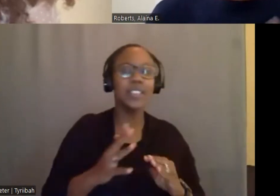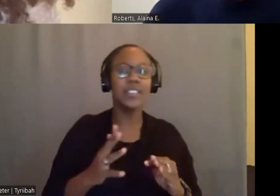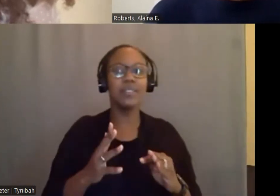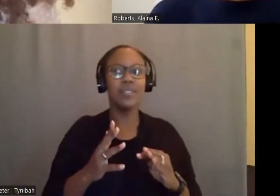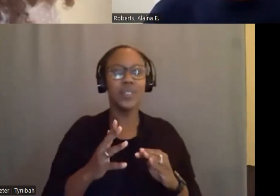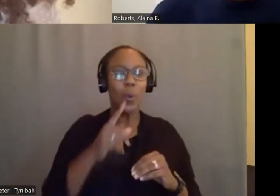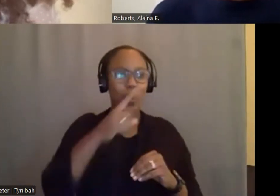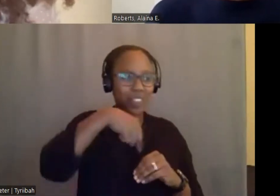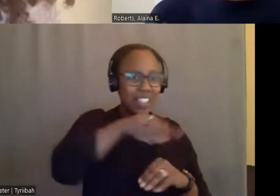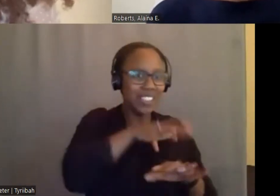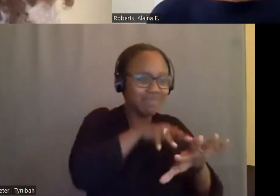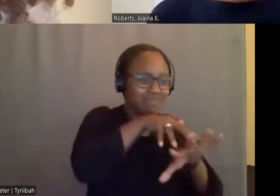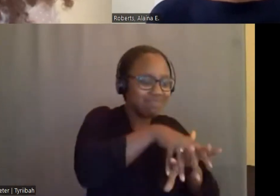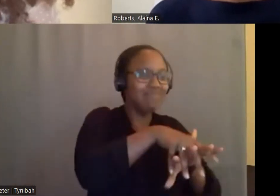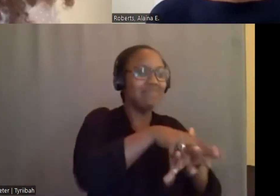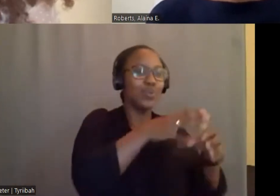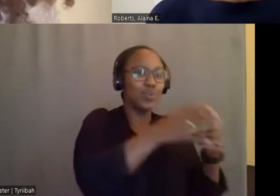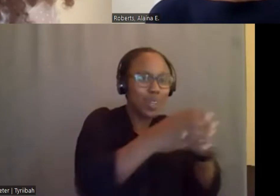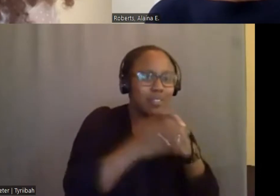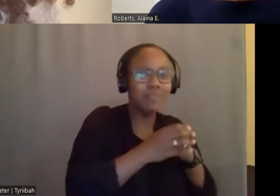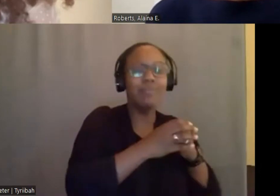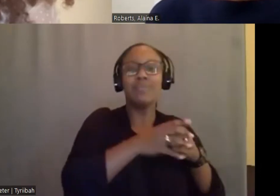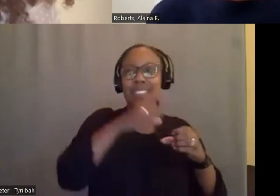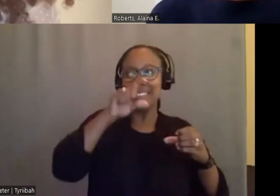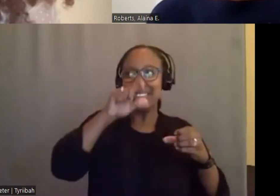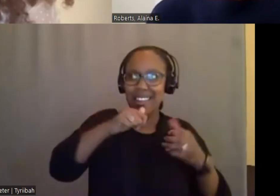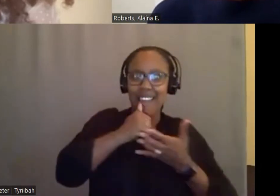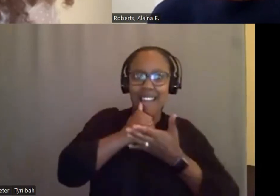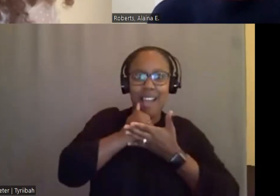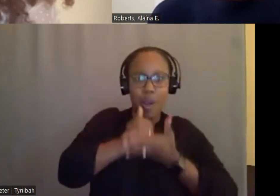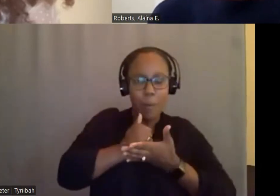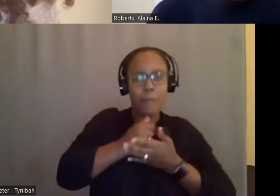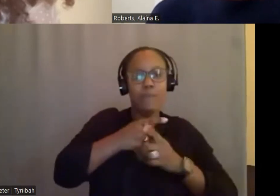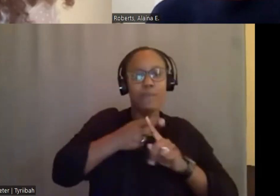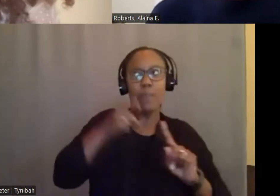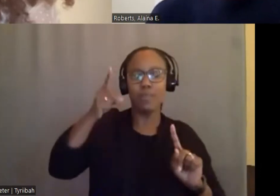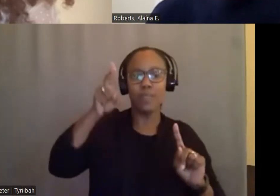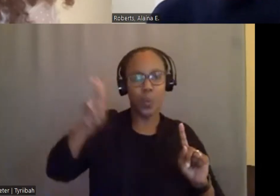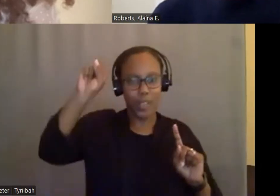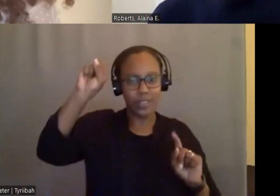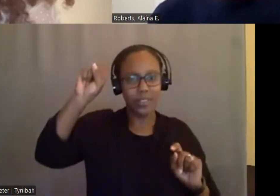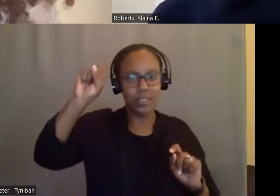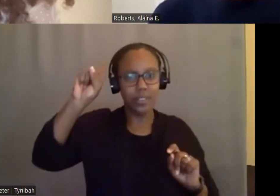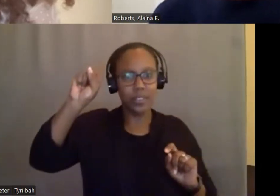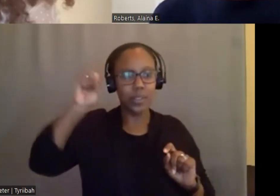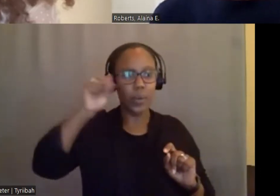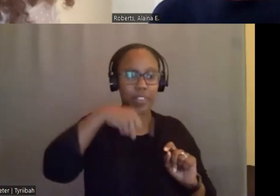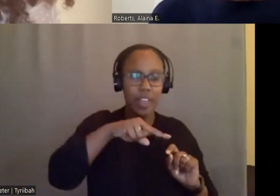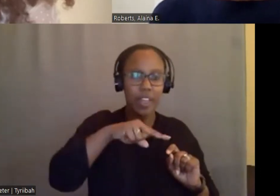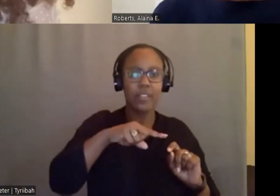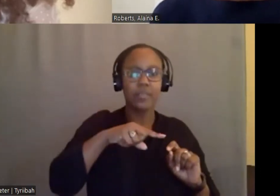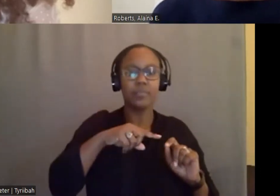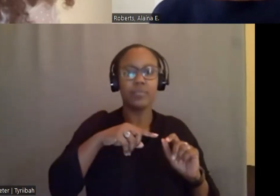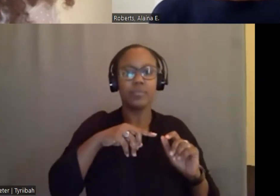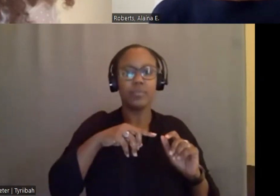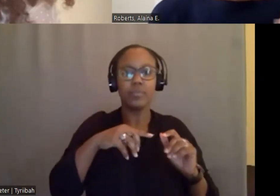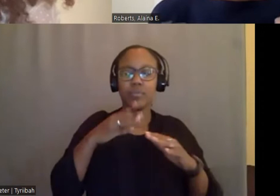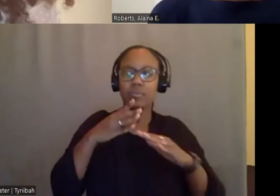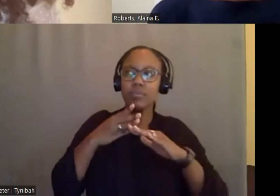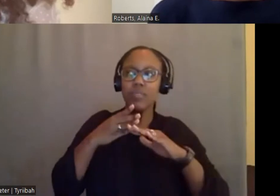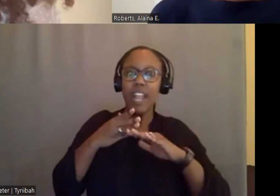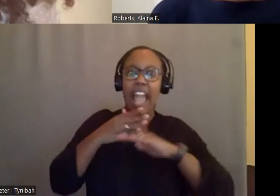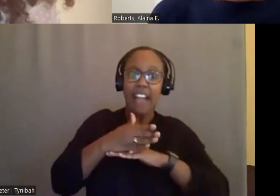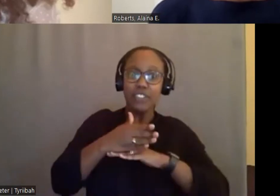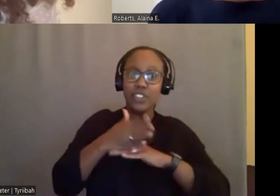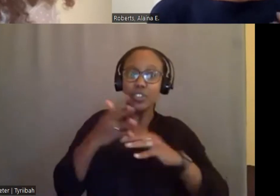the money that they're supposed to be getting from the United States. And so they're able to say, we want you to sign new treaties after the war, or we're